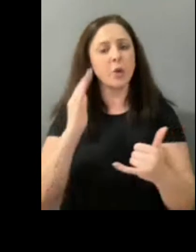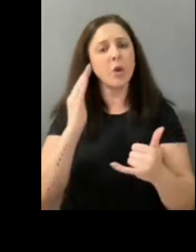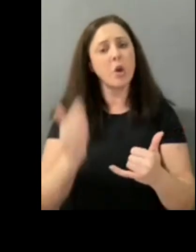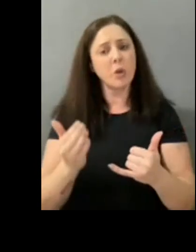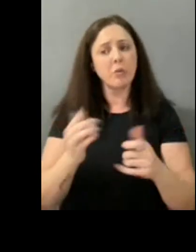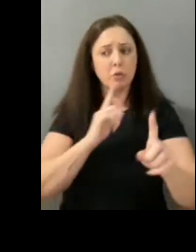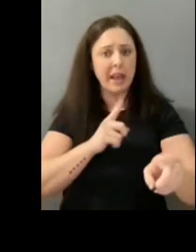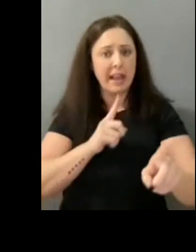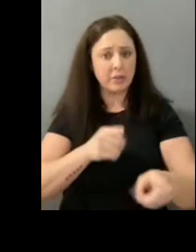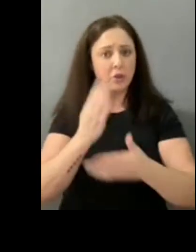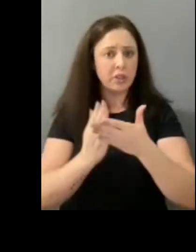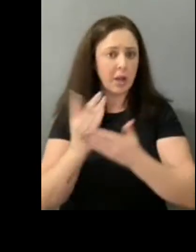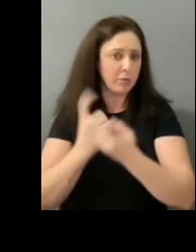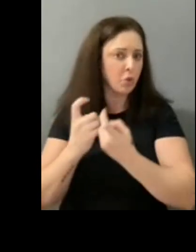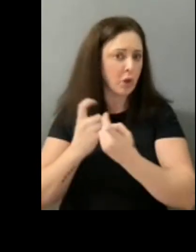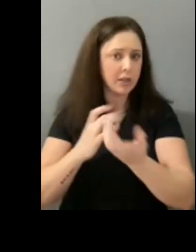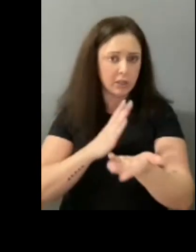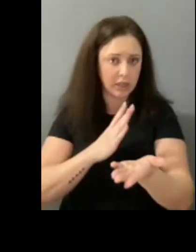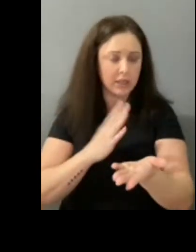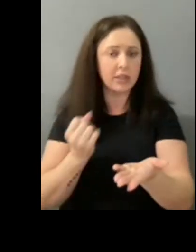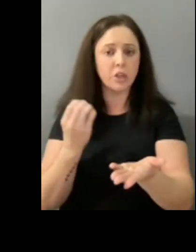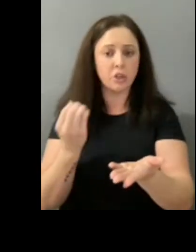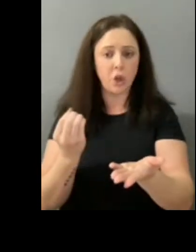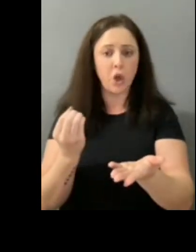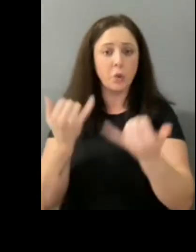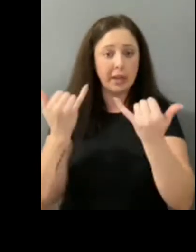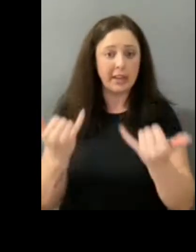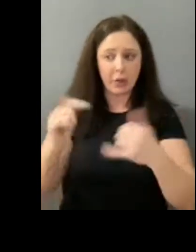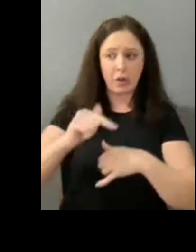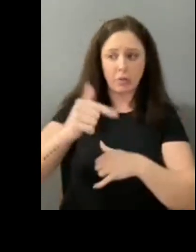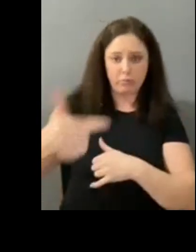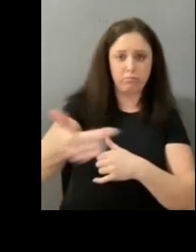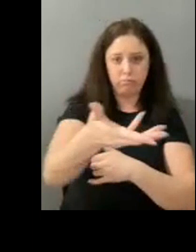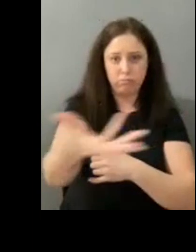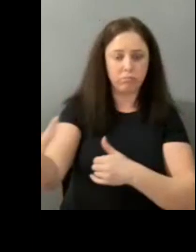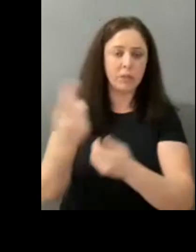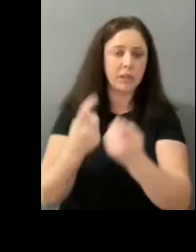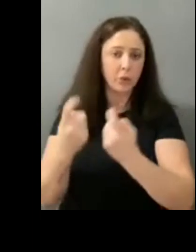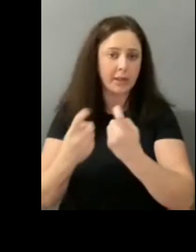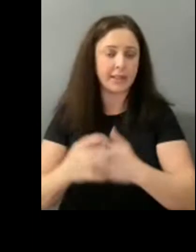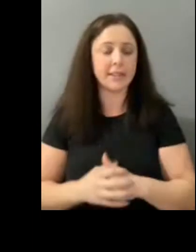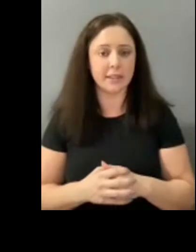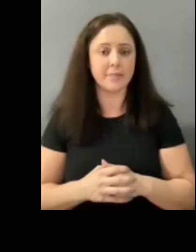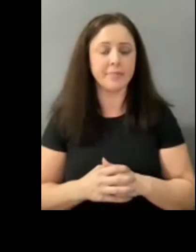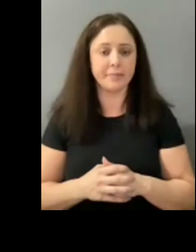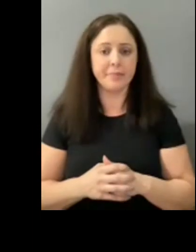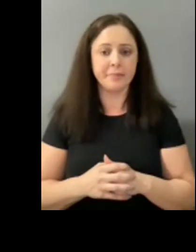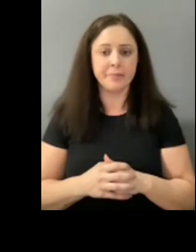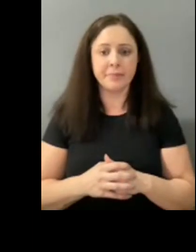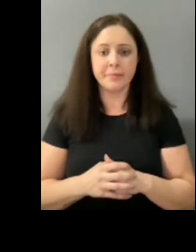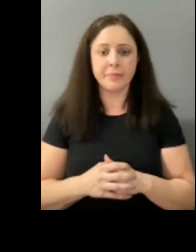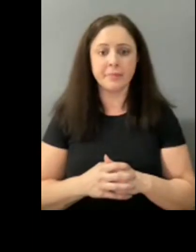some questions. So I will open that up for questions now.